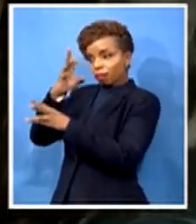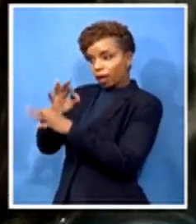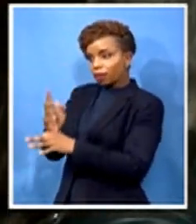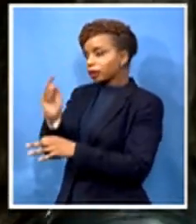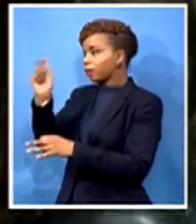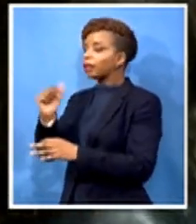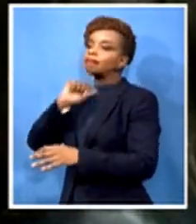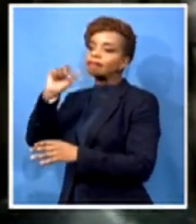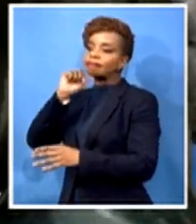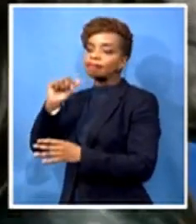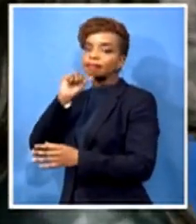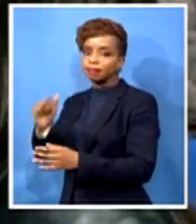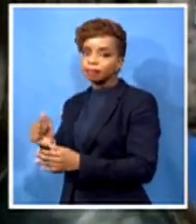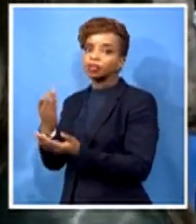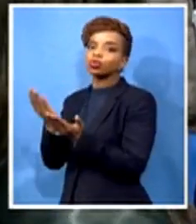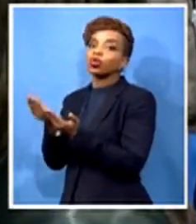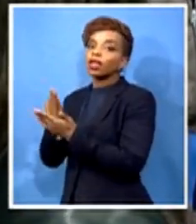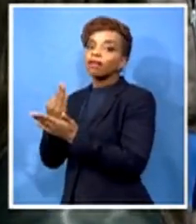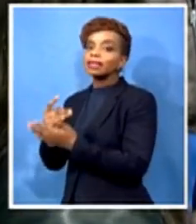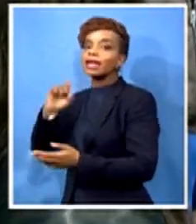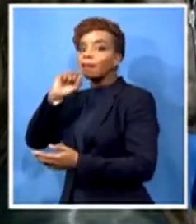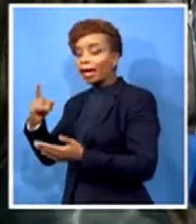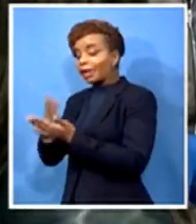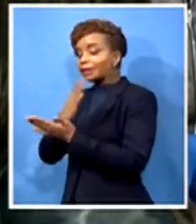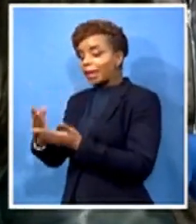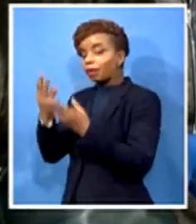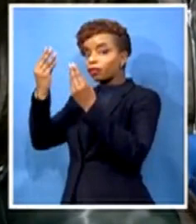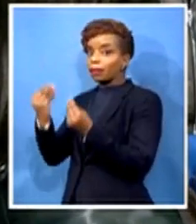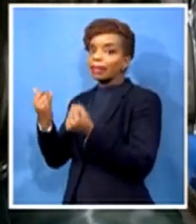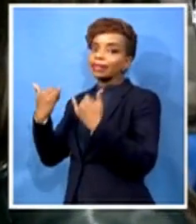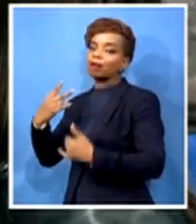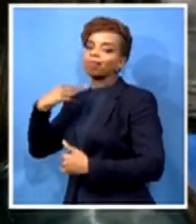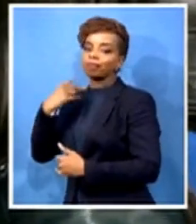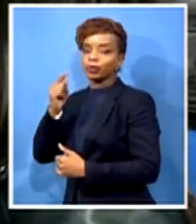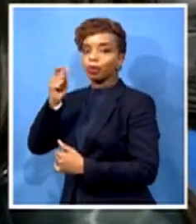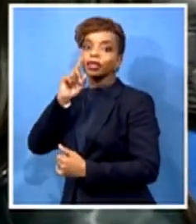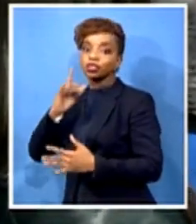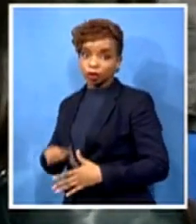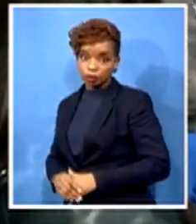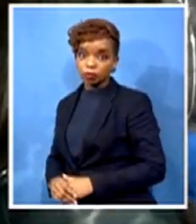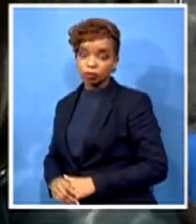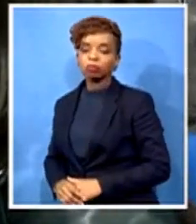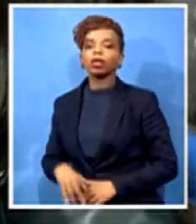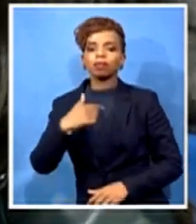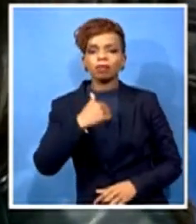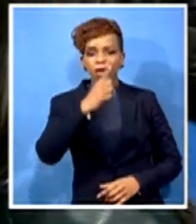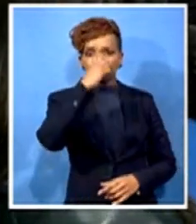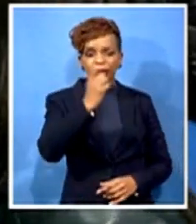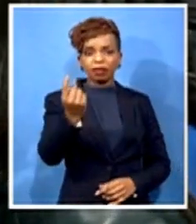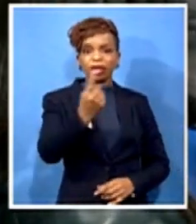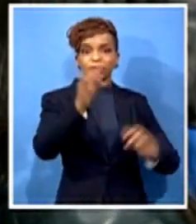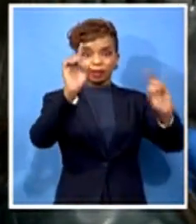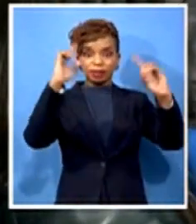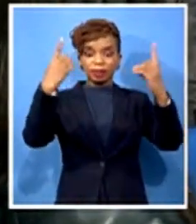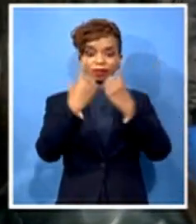not being able to pay, you know, the teachers. I believe every department, including the school, has got an emergency fund. You don't start